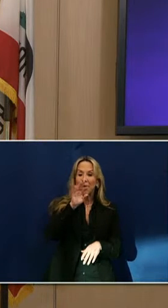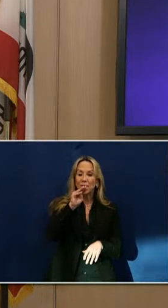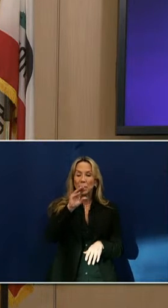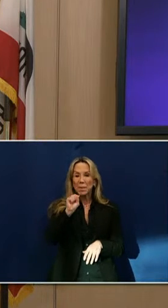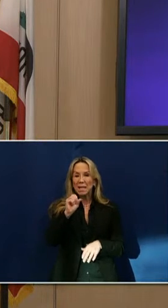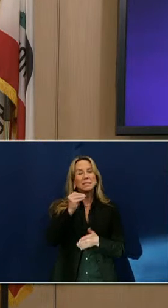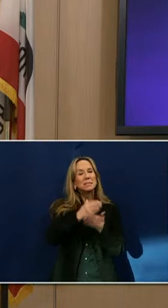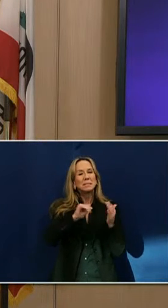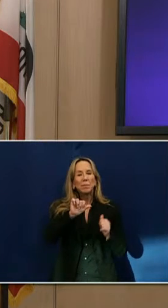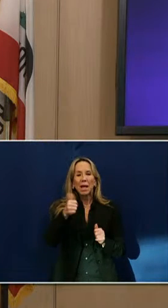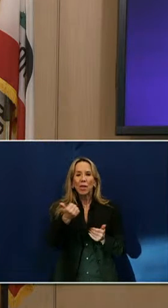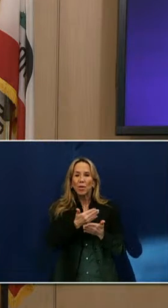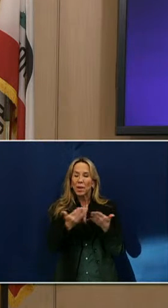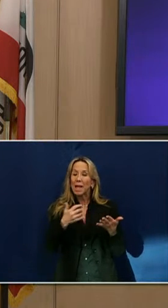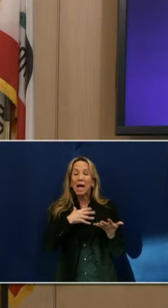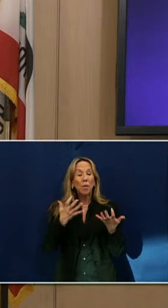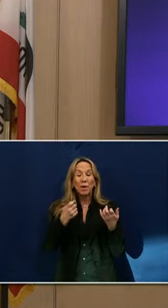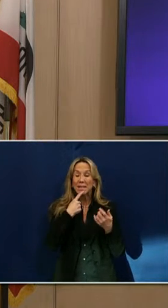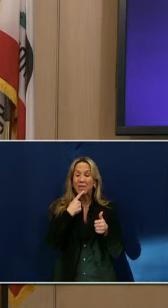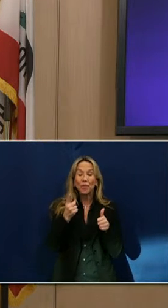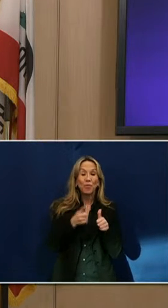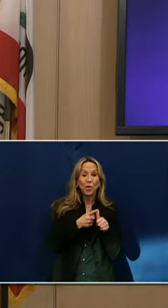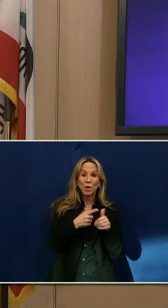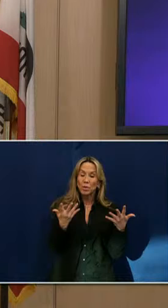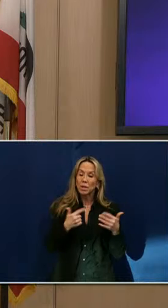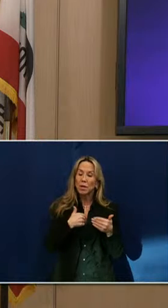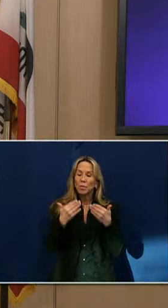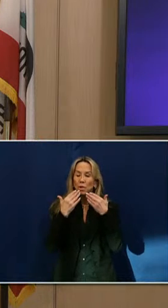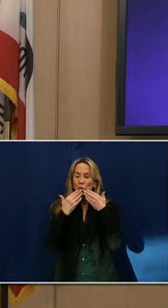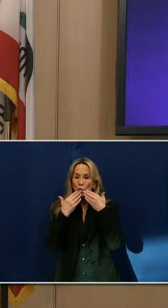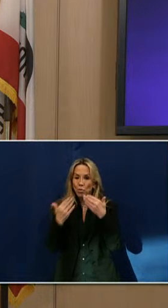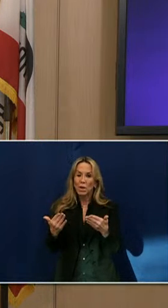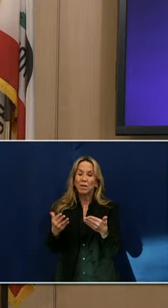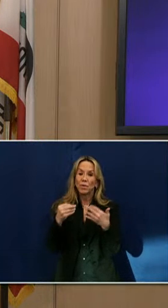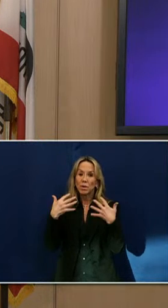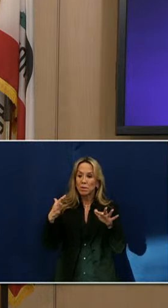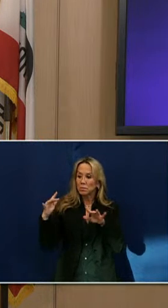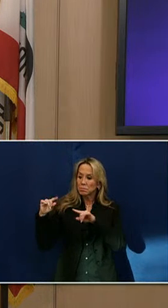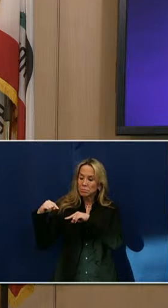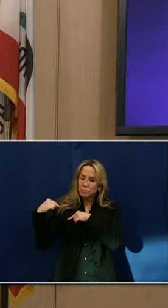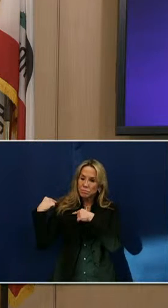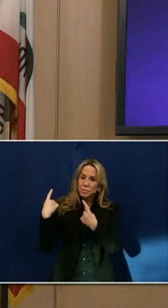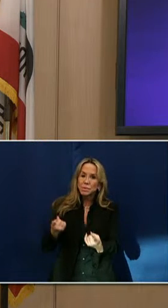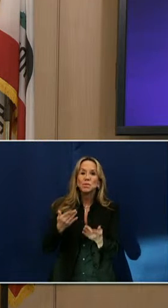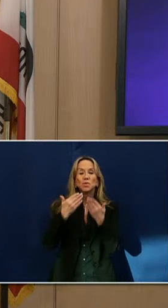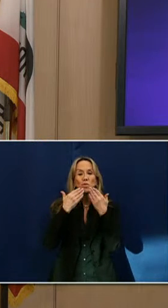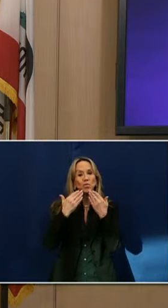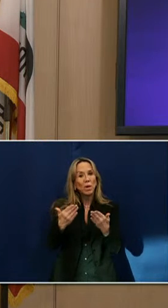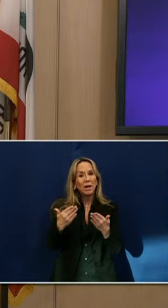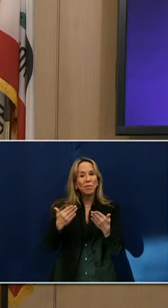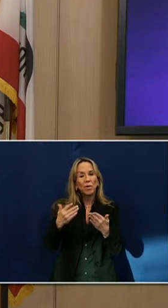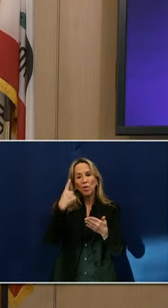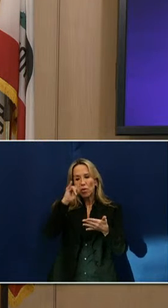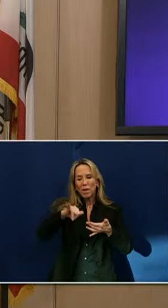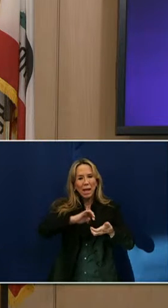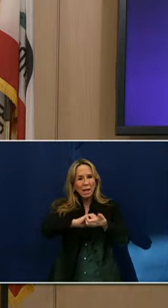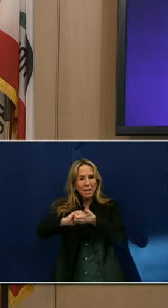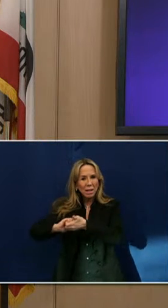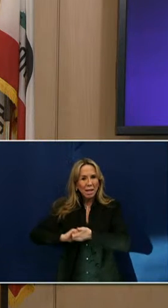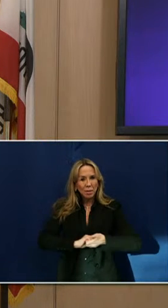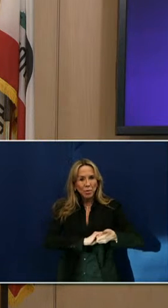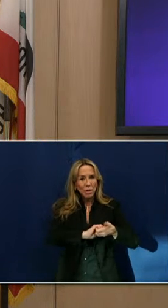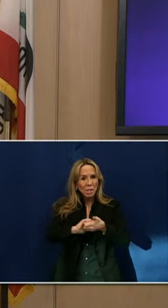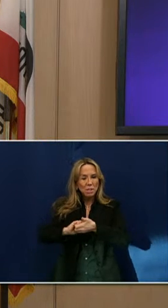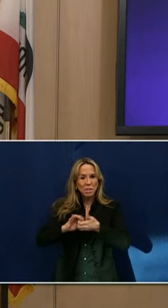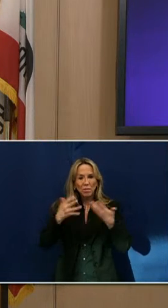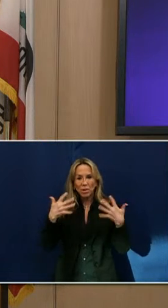and a couple of other things, how grateful I am and continue to be since the onset of this pandemic for the collaboration of